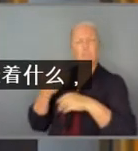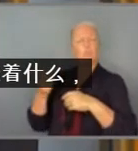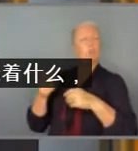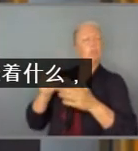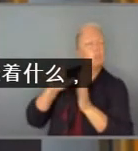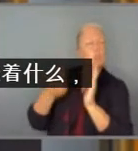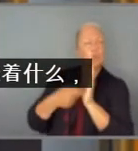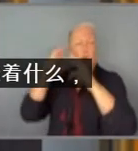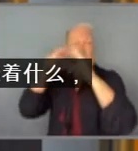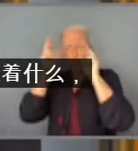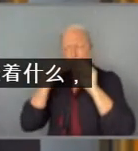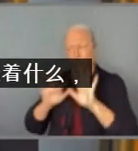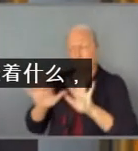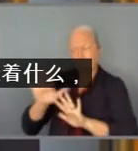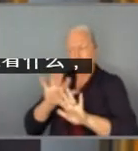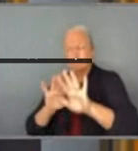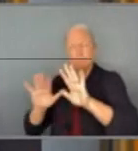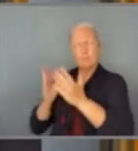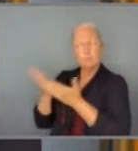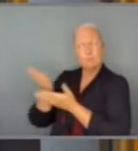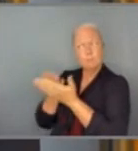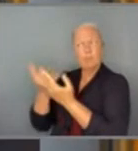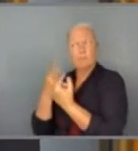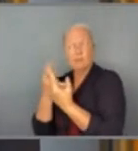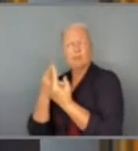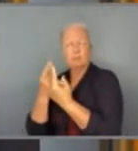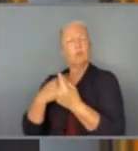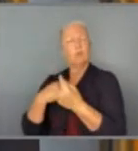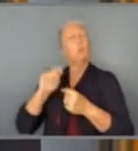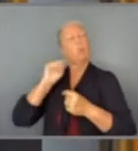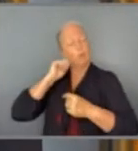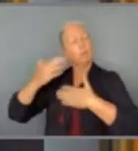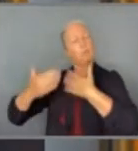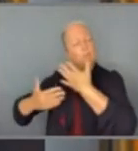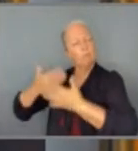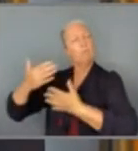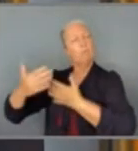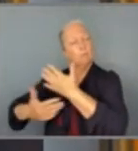rest of society. So we'll continue to work through that, but at the moment it's